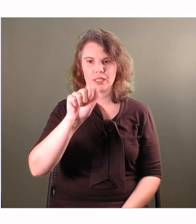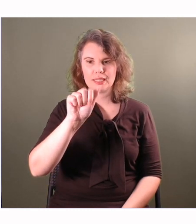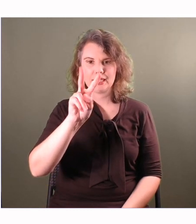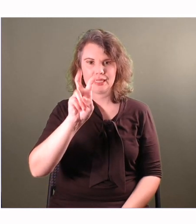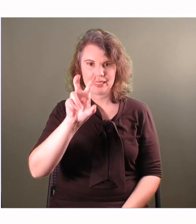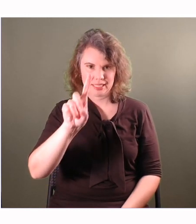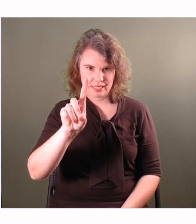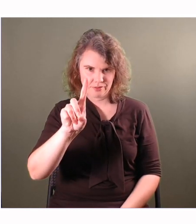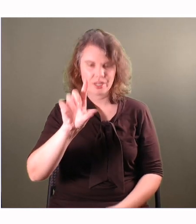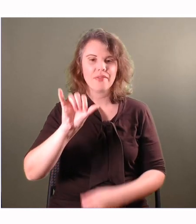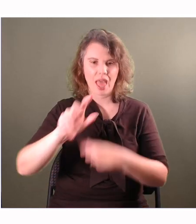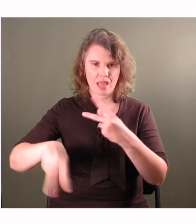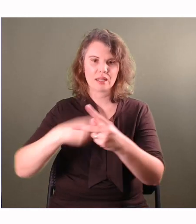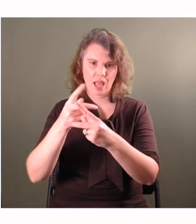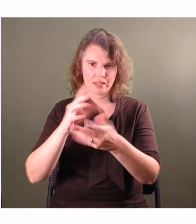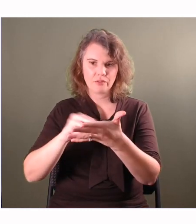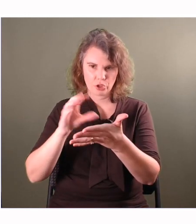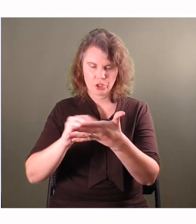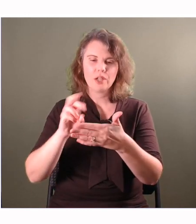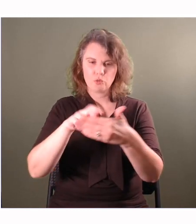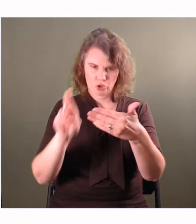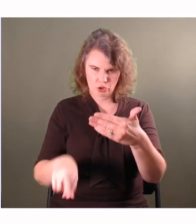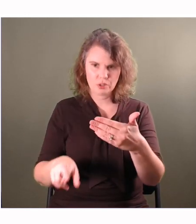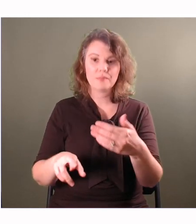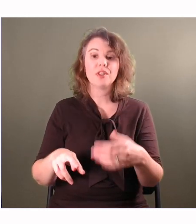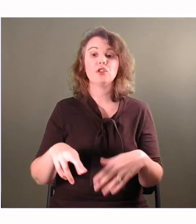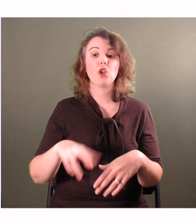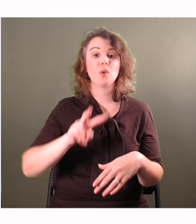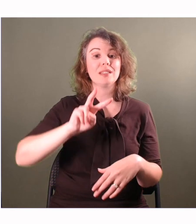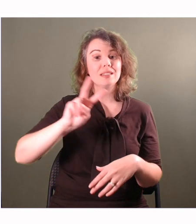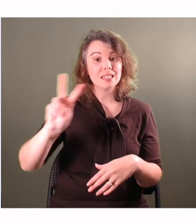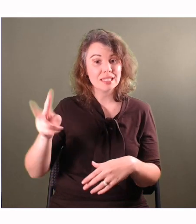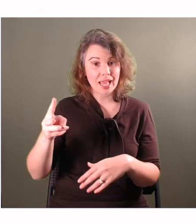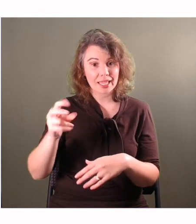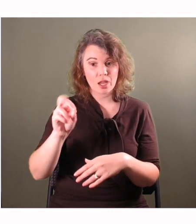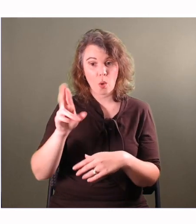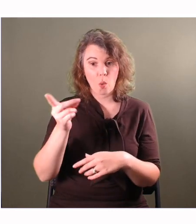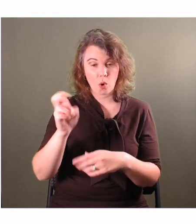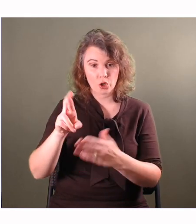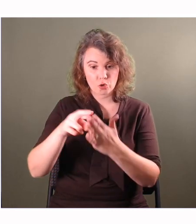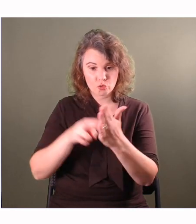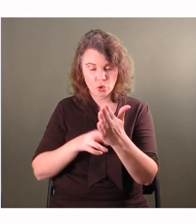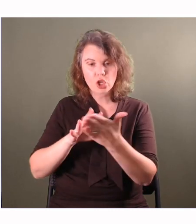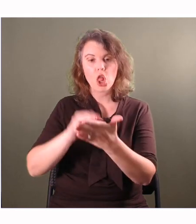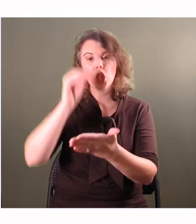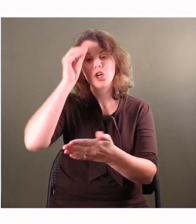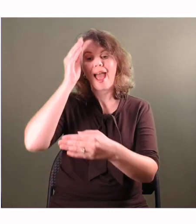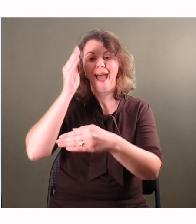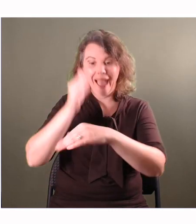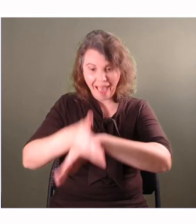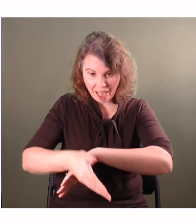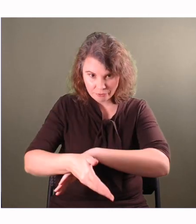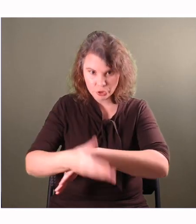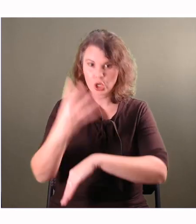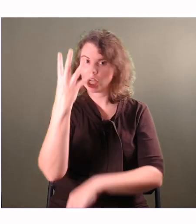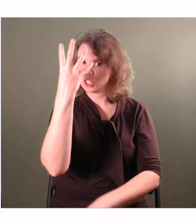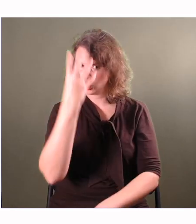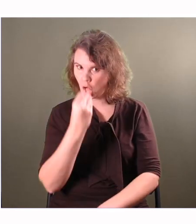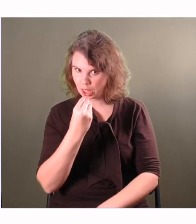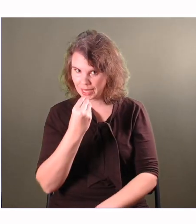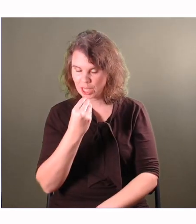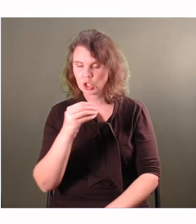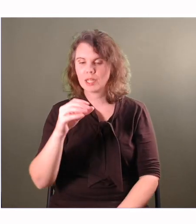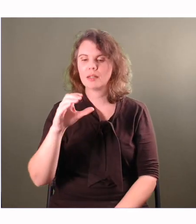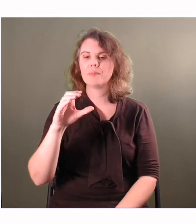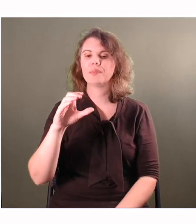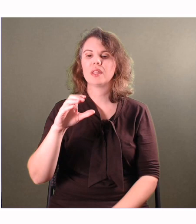we characterize the learning like this. Second order rules are learned after consolidation of